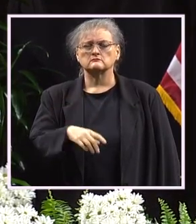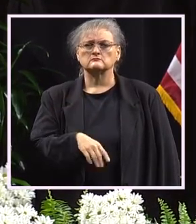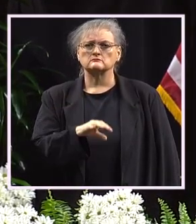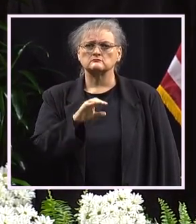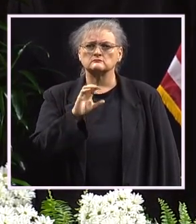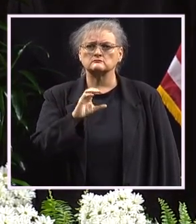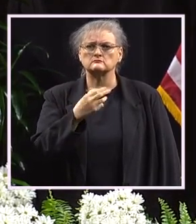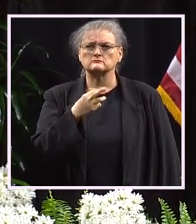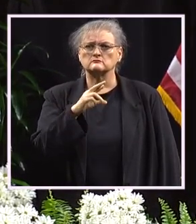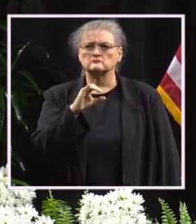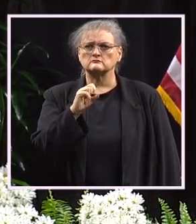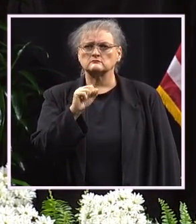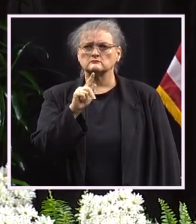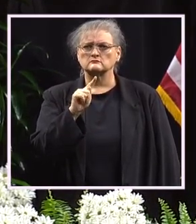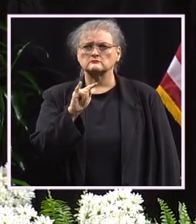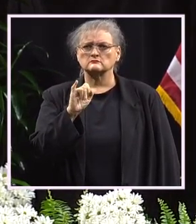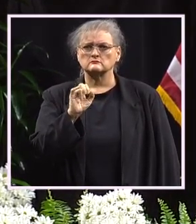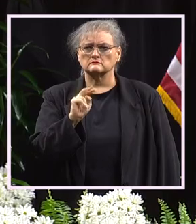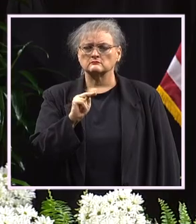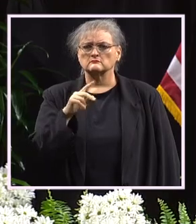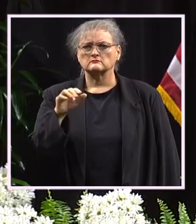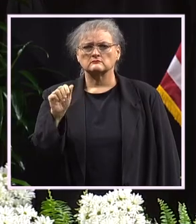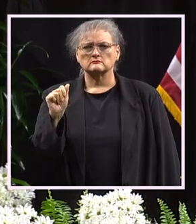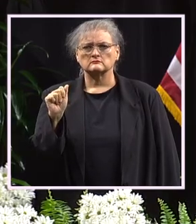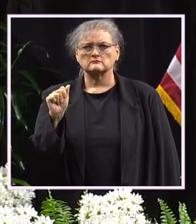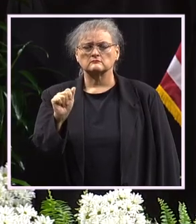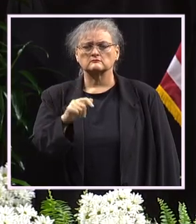Christian Arais.